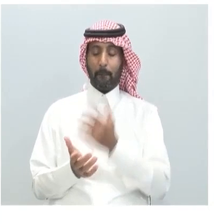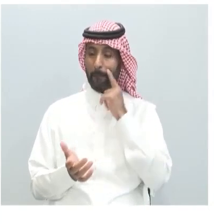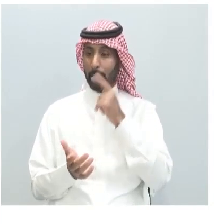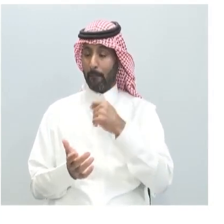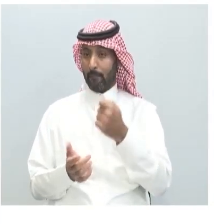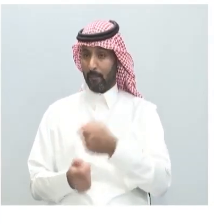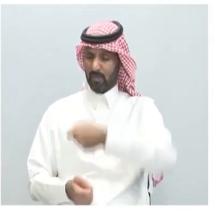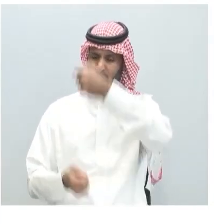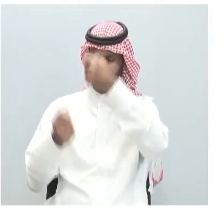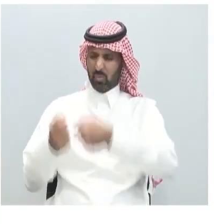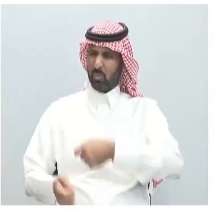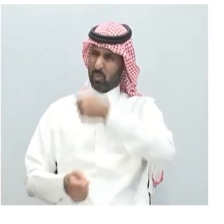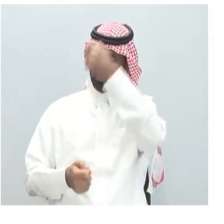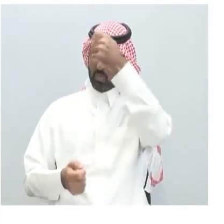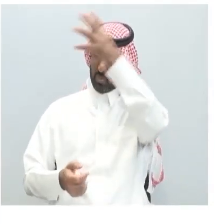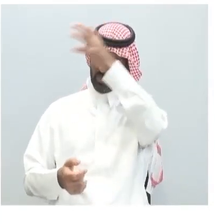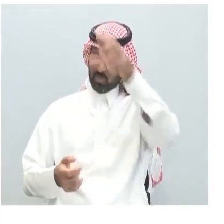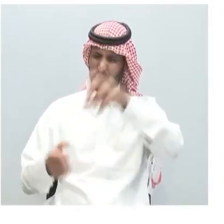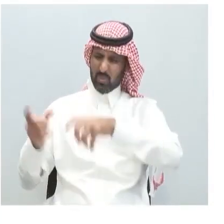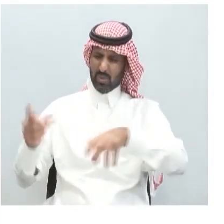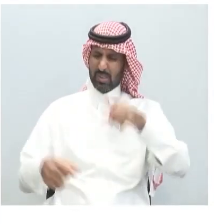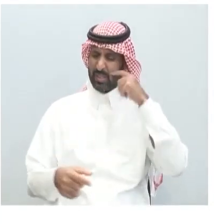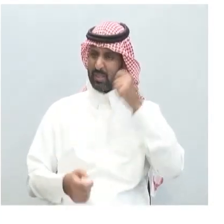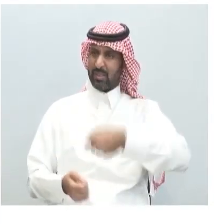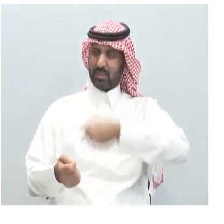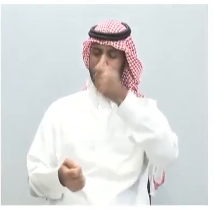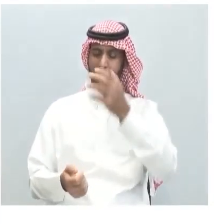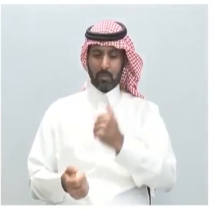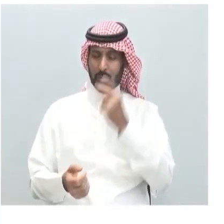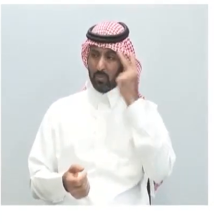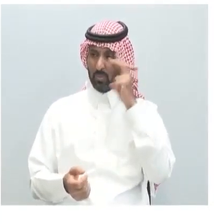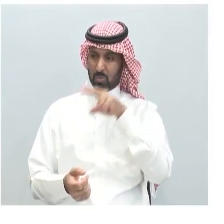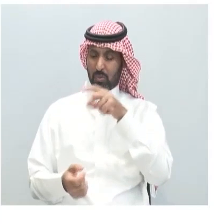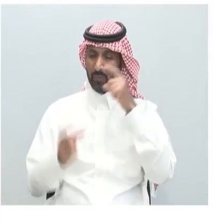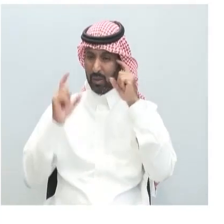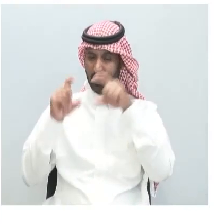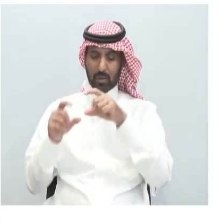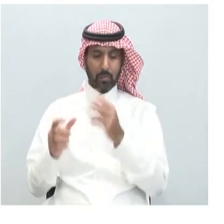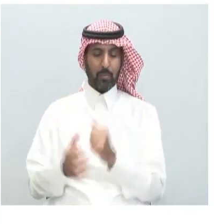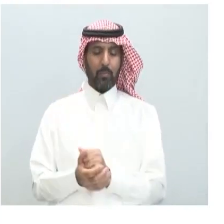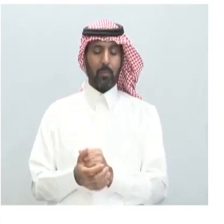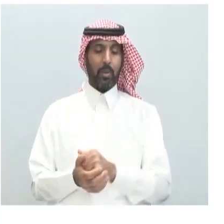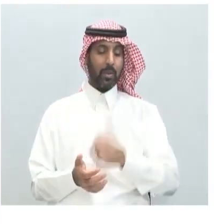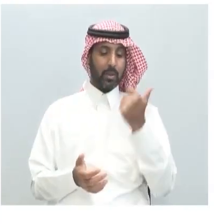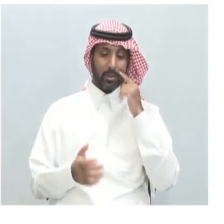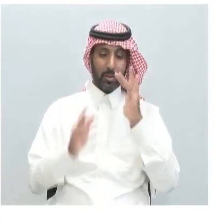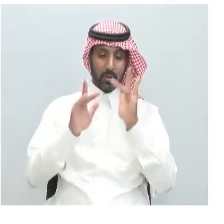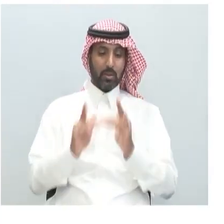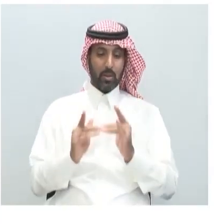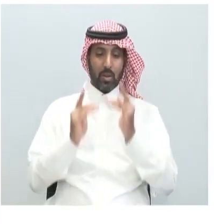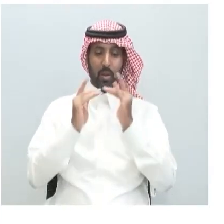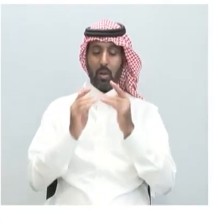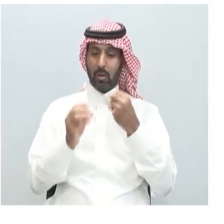painter painted too carelessly. He wasn't careful enough. Number six, the bed,